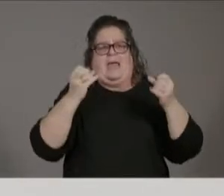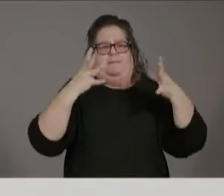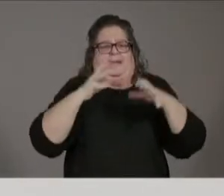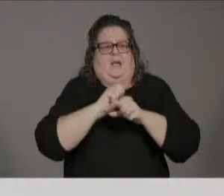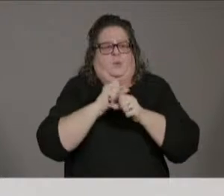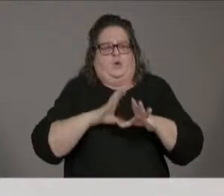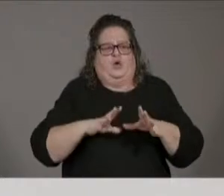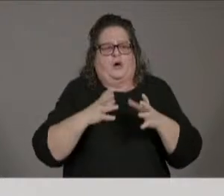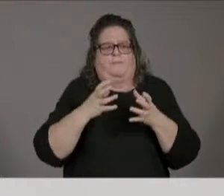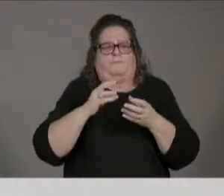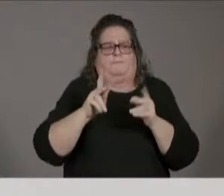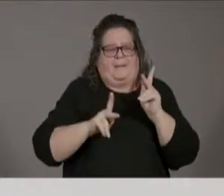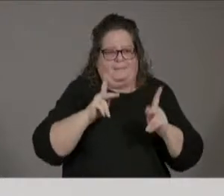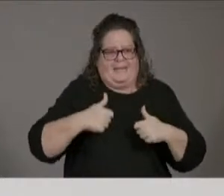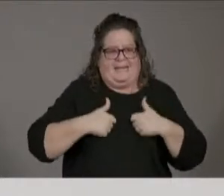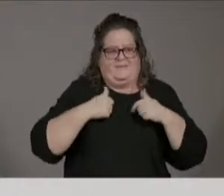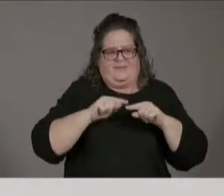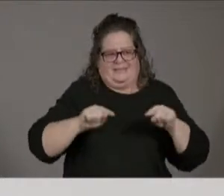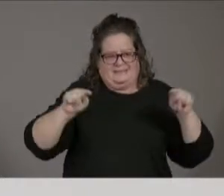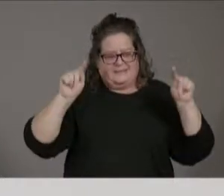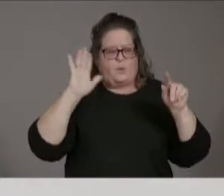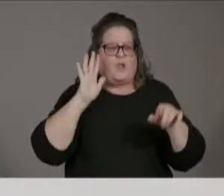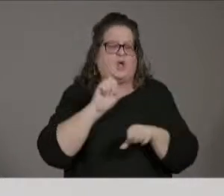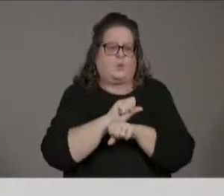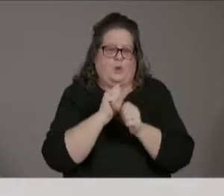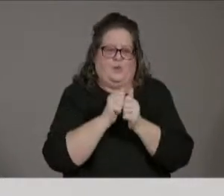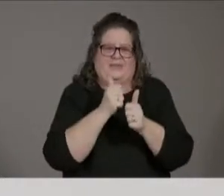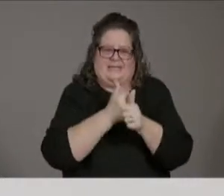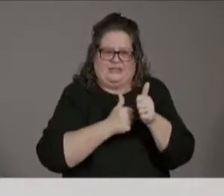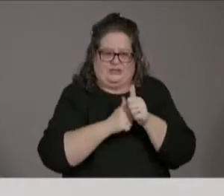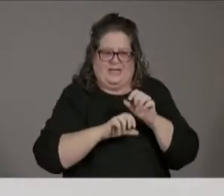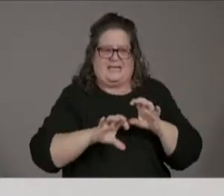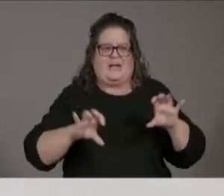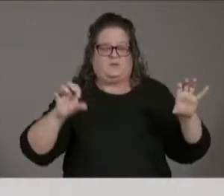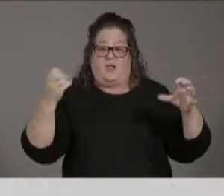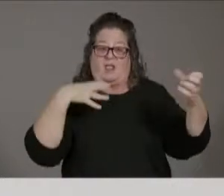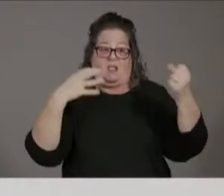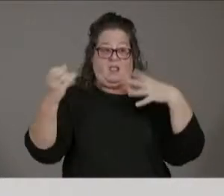as we get that information, we'll be adding it to our infographic on our website.